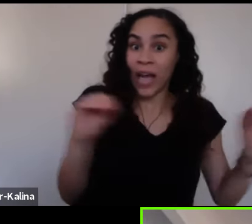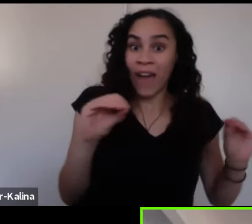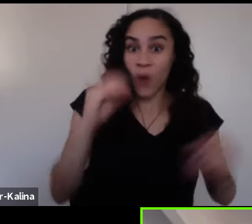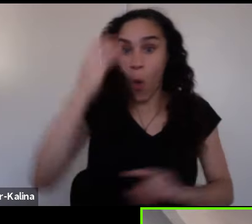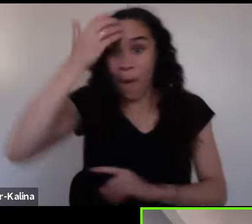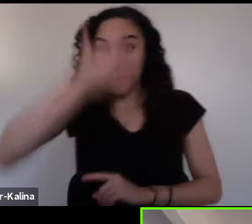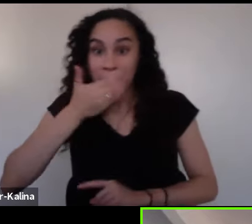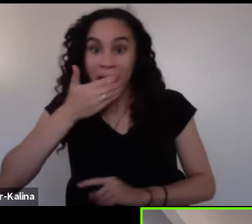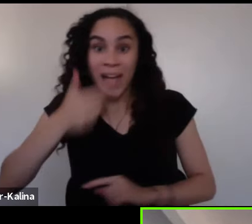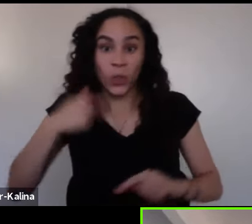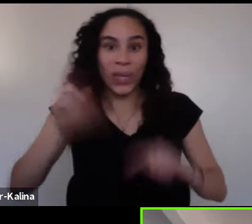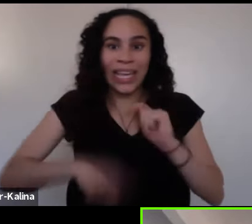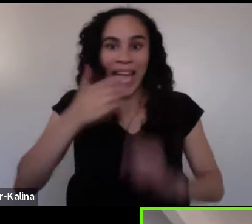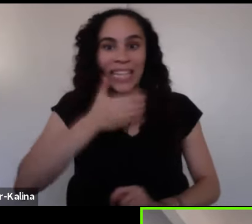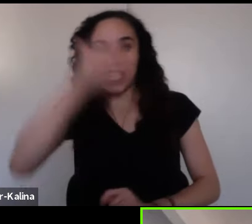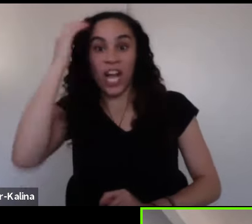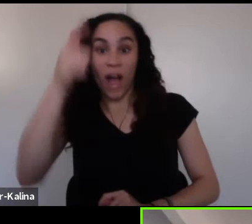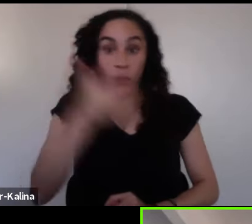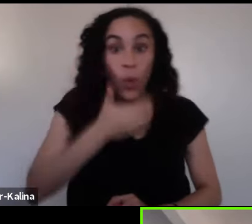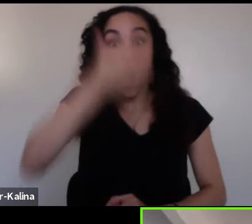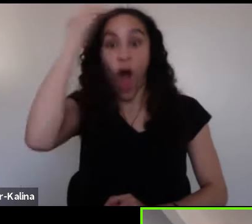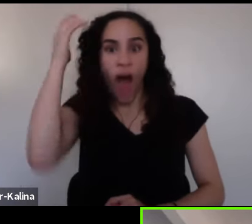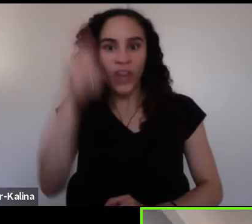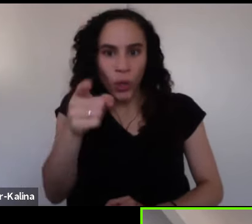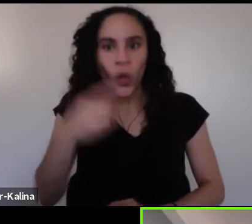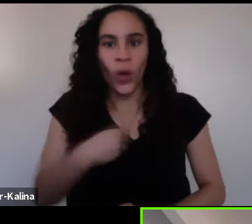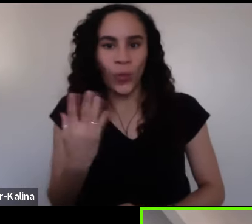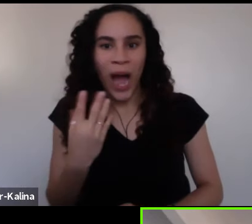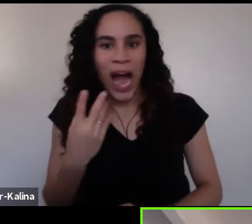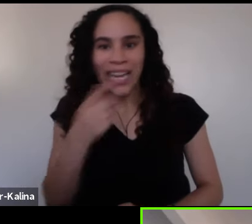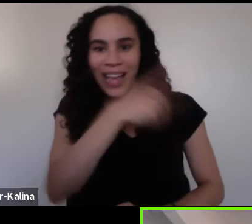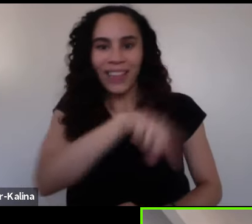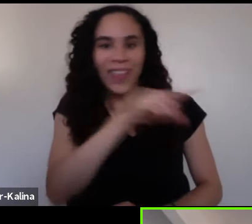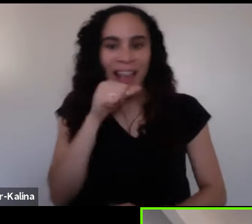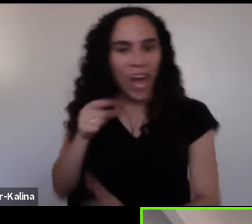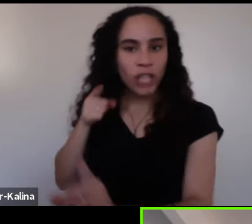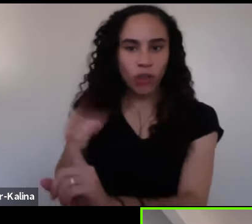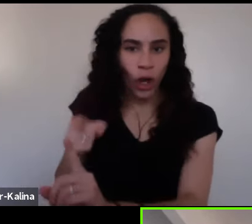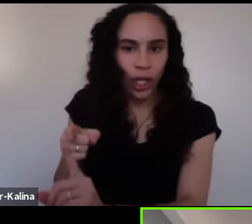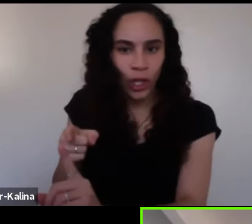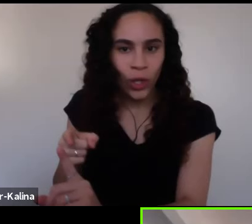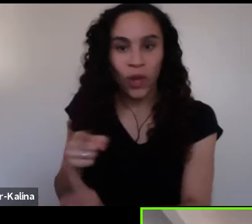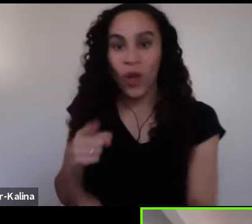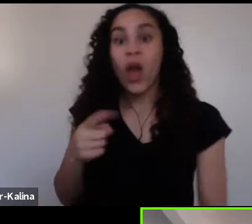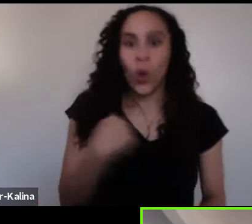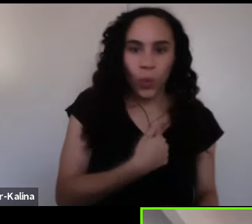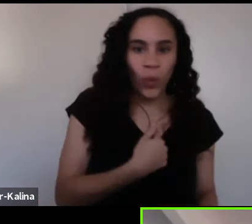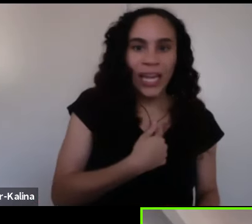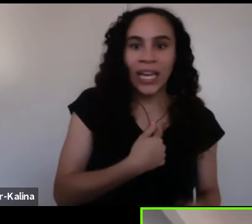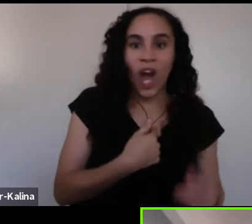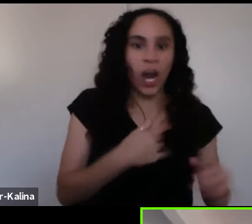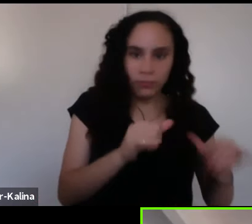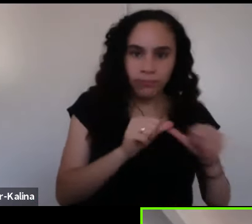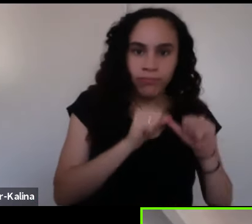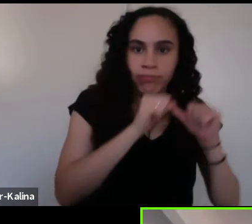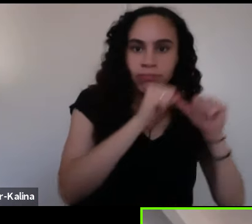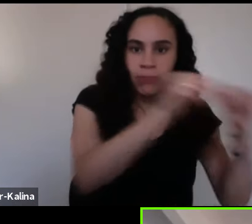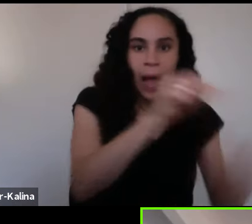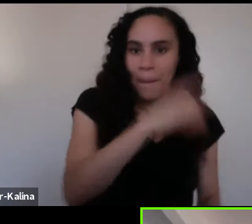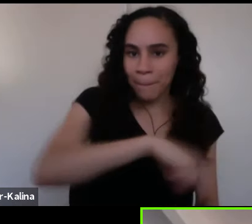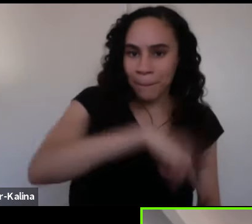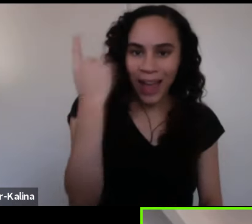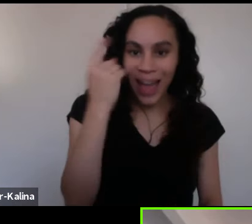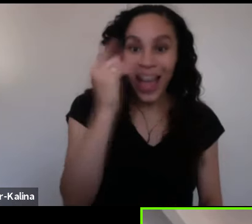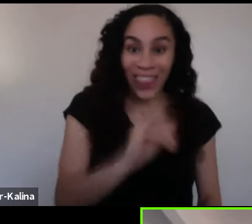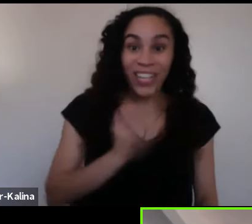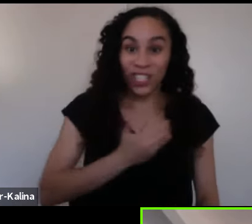off. We wear this all the time. Our skin is there regardless of what we want to do, right? And that is the target. Our